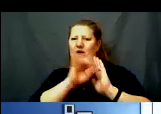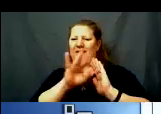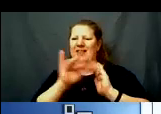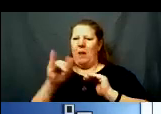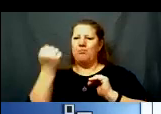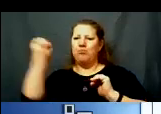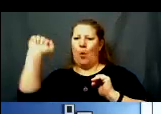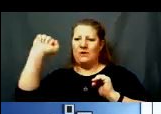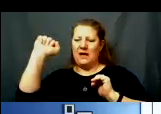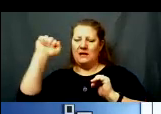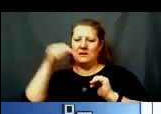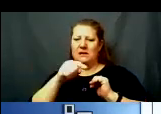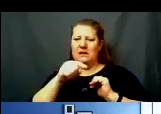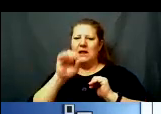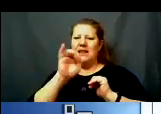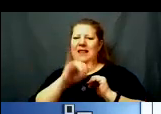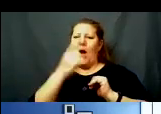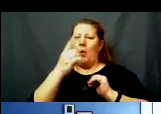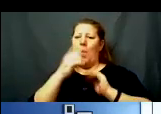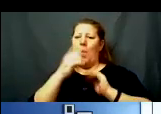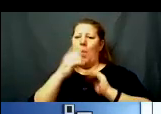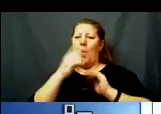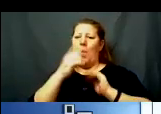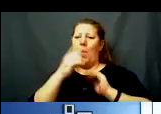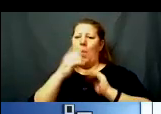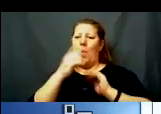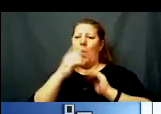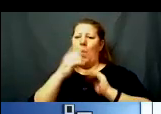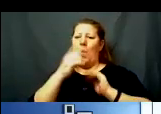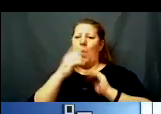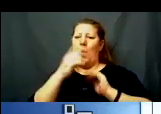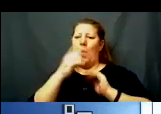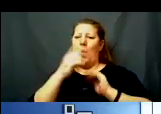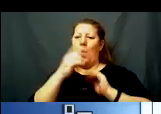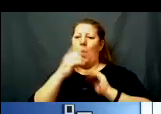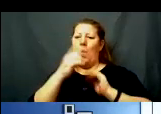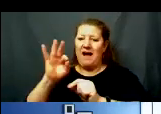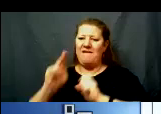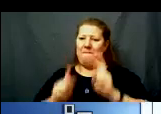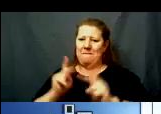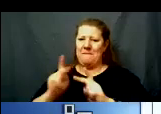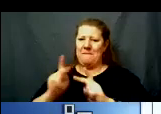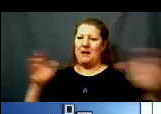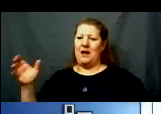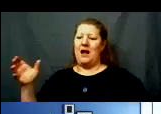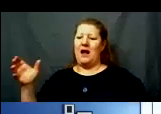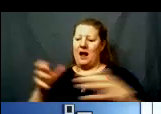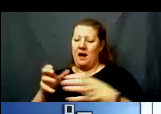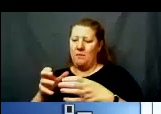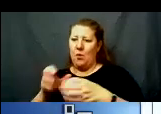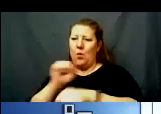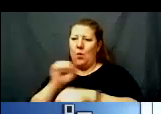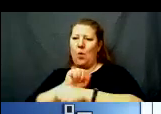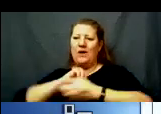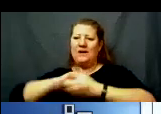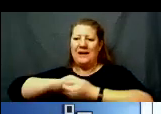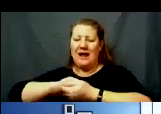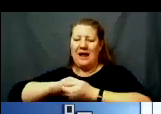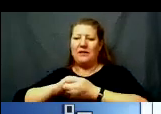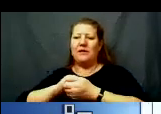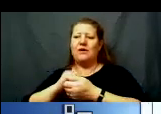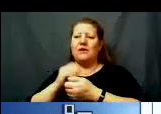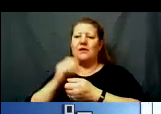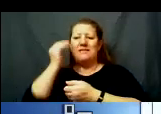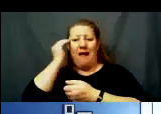protest, that this is an example of how generations of people can come together to work together to acknowledge and expose